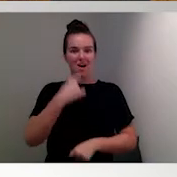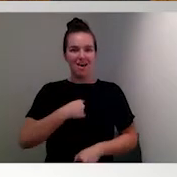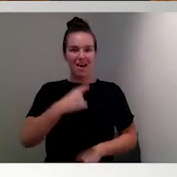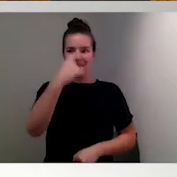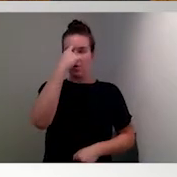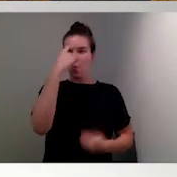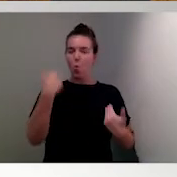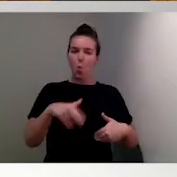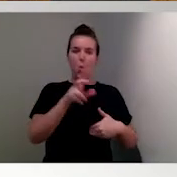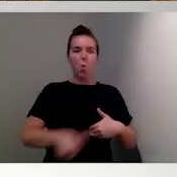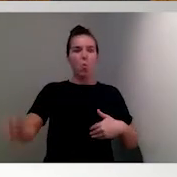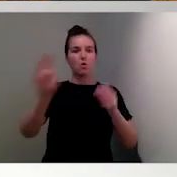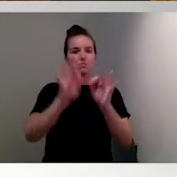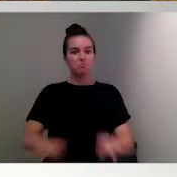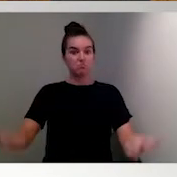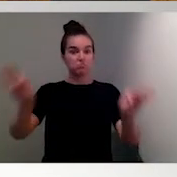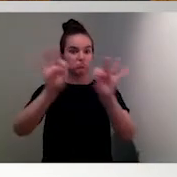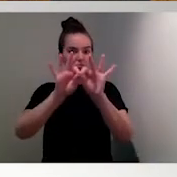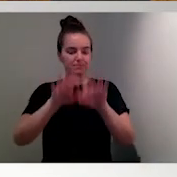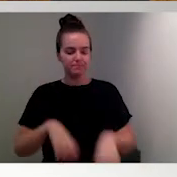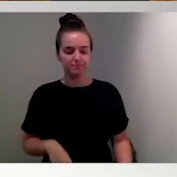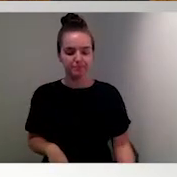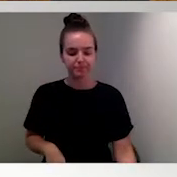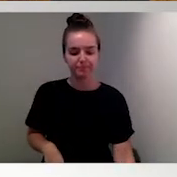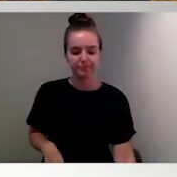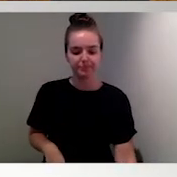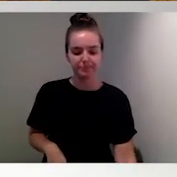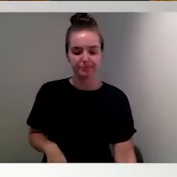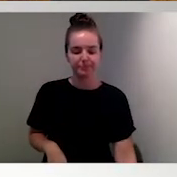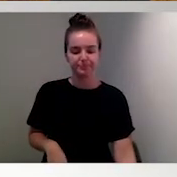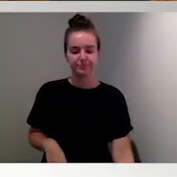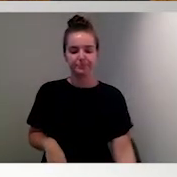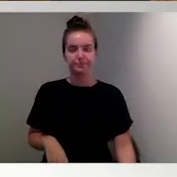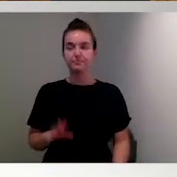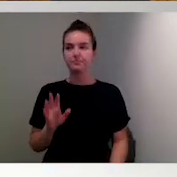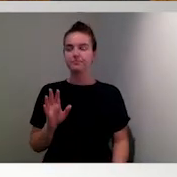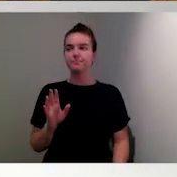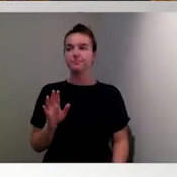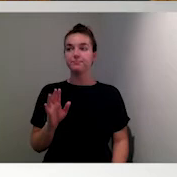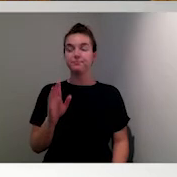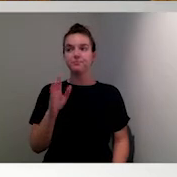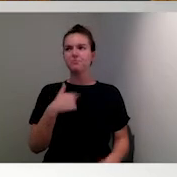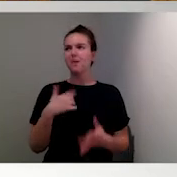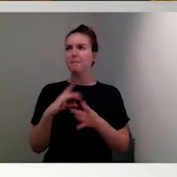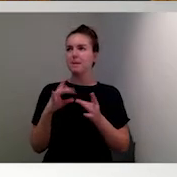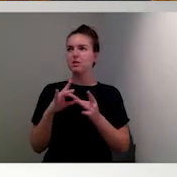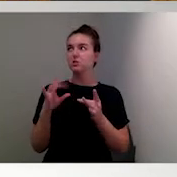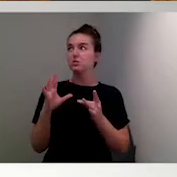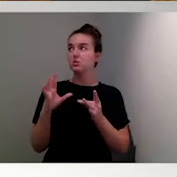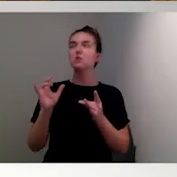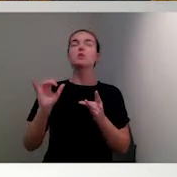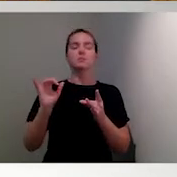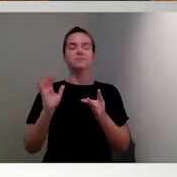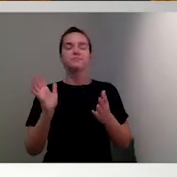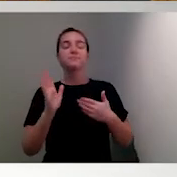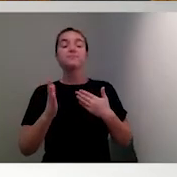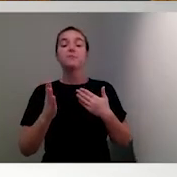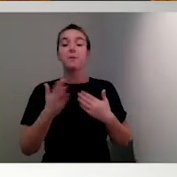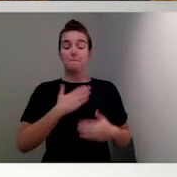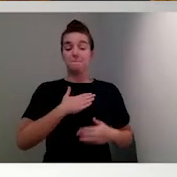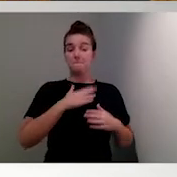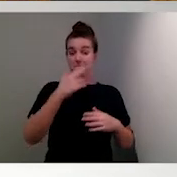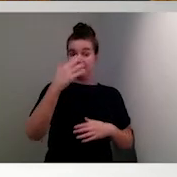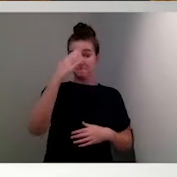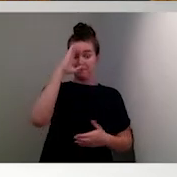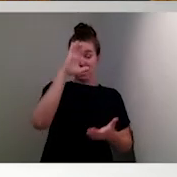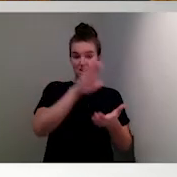super important to do it. One thing I didn't mention yet, well, yeah, I did. Sorry, my husband has 22 years in the